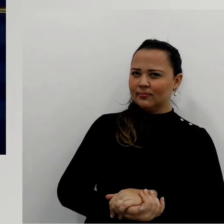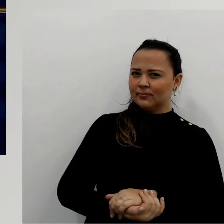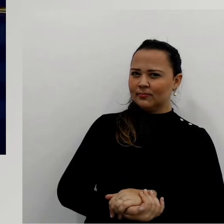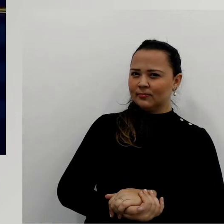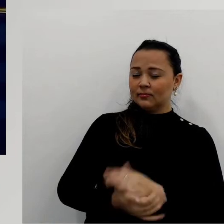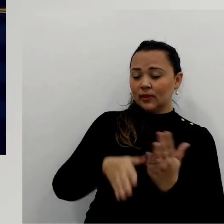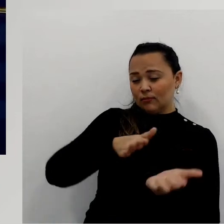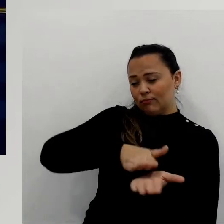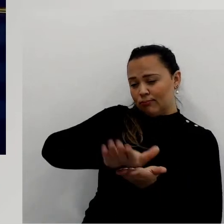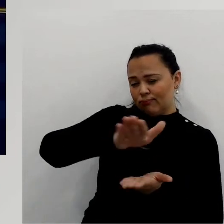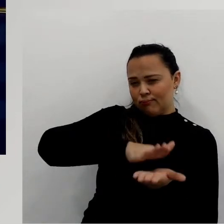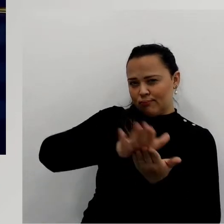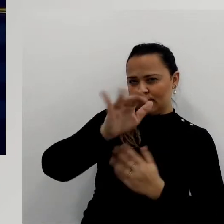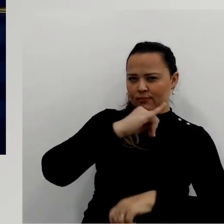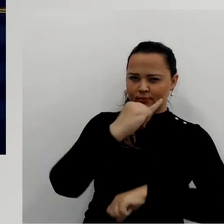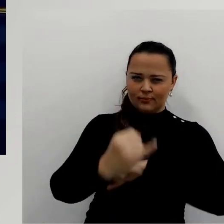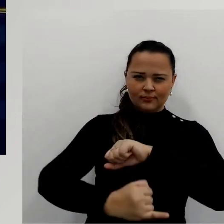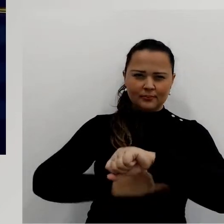of digital printing